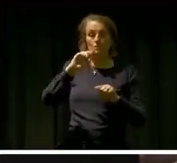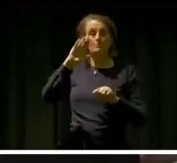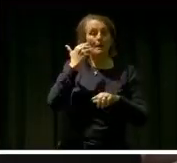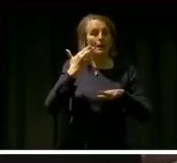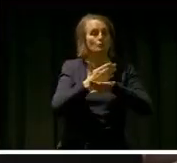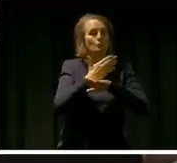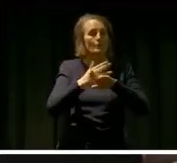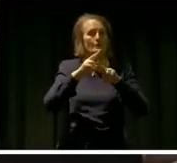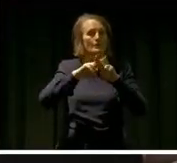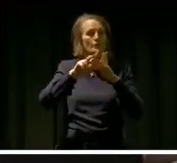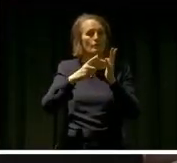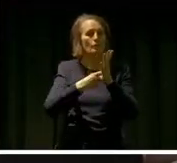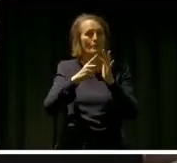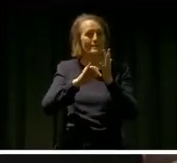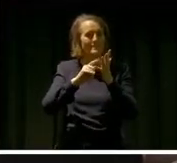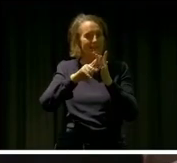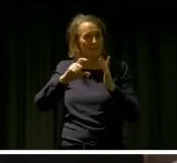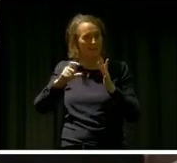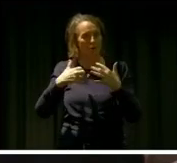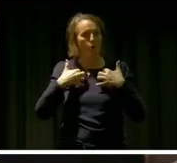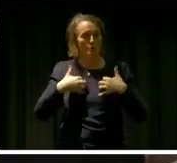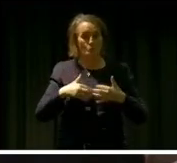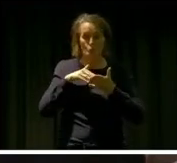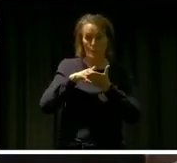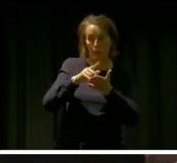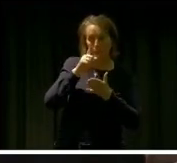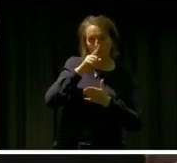run activities for people with mental illness.